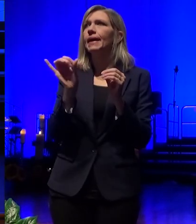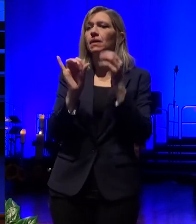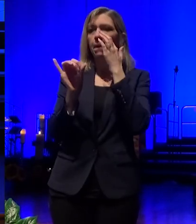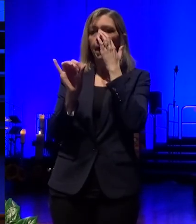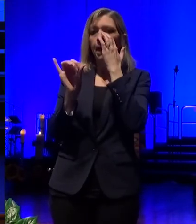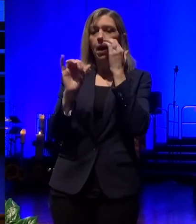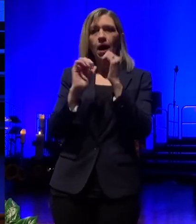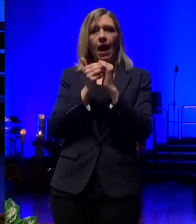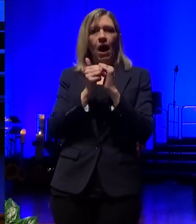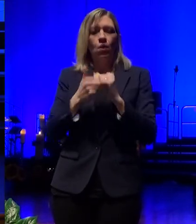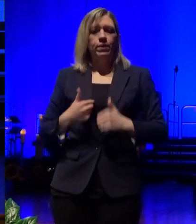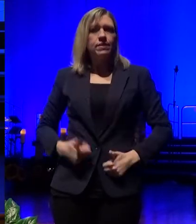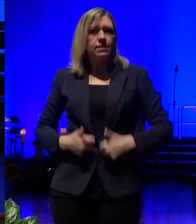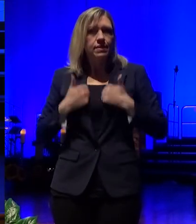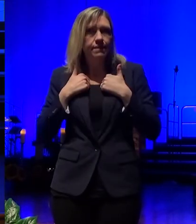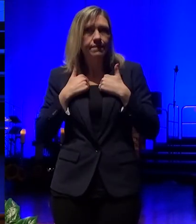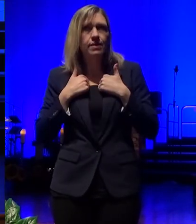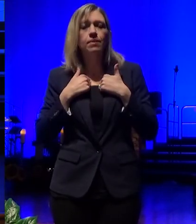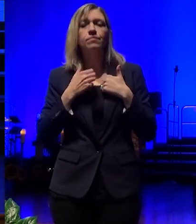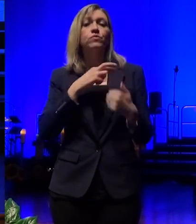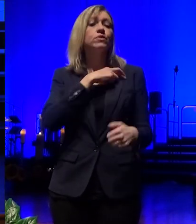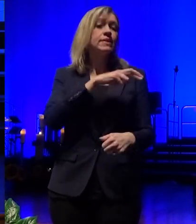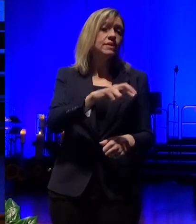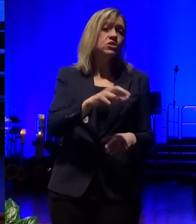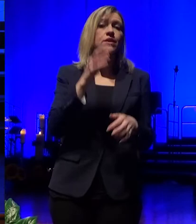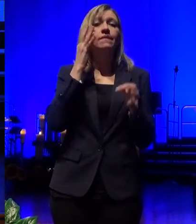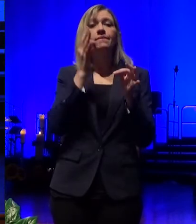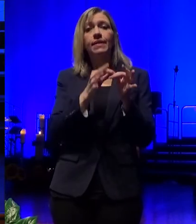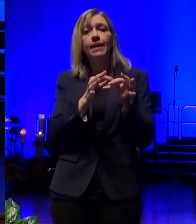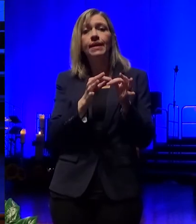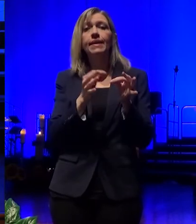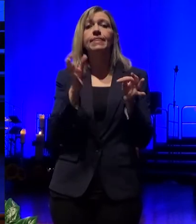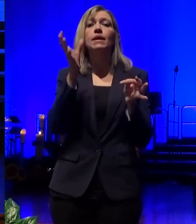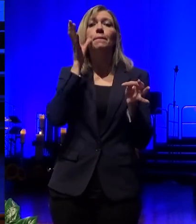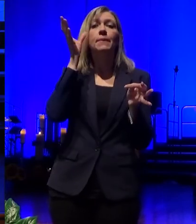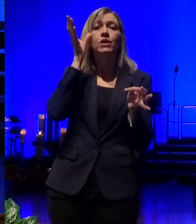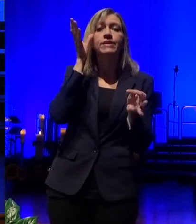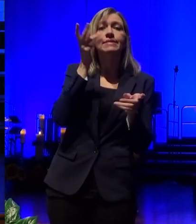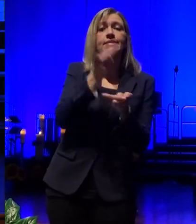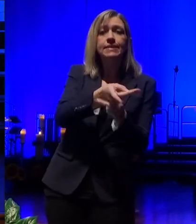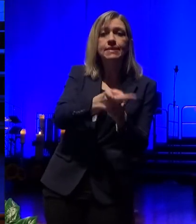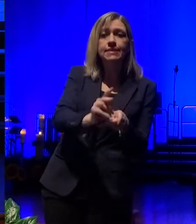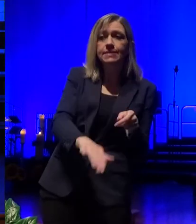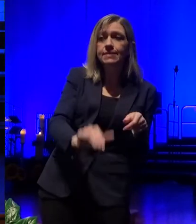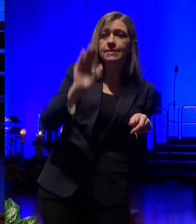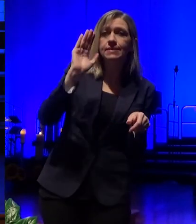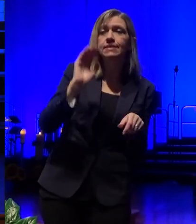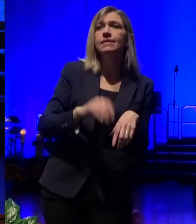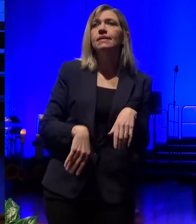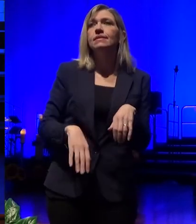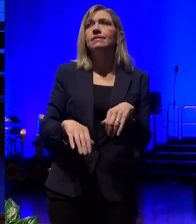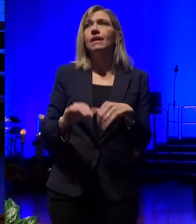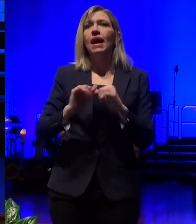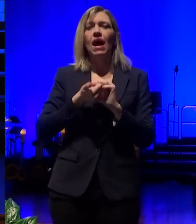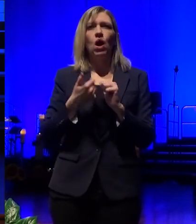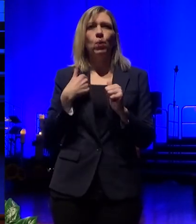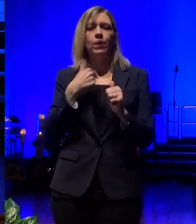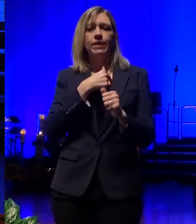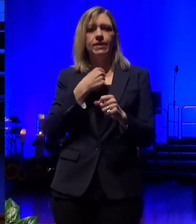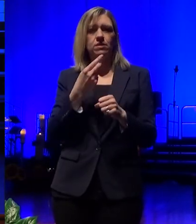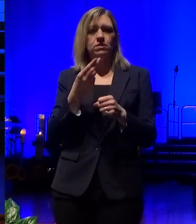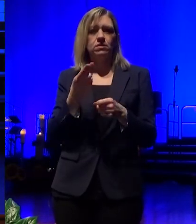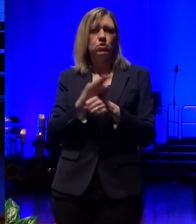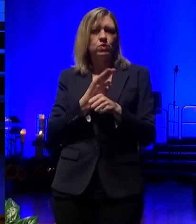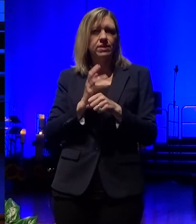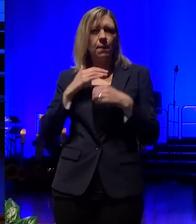the ways that we live our life, in our religion and in our faith, in our parenting, in the way we are with our body temple, the